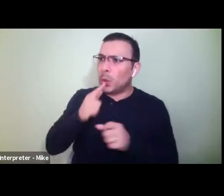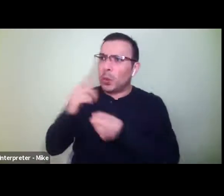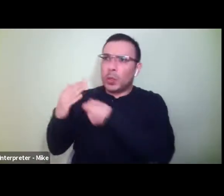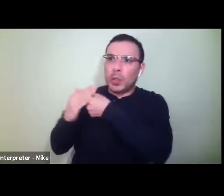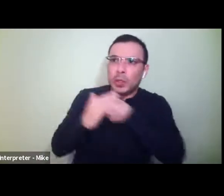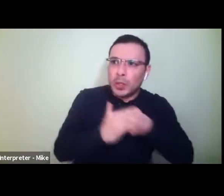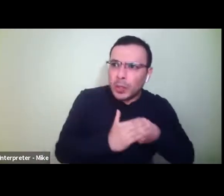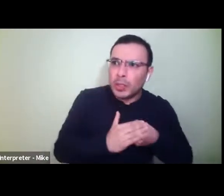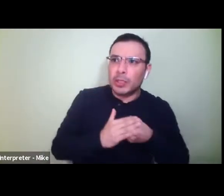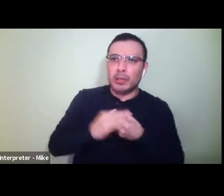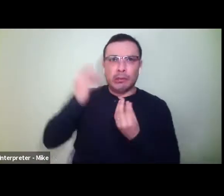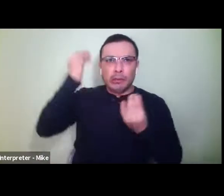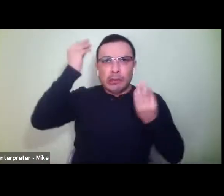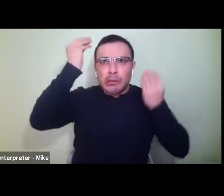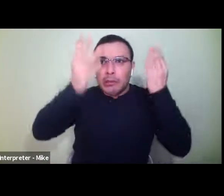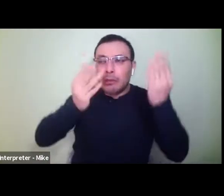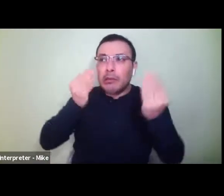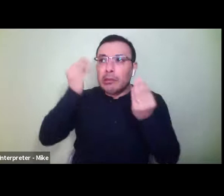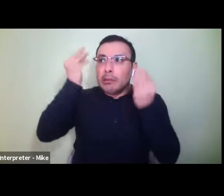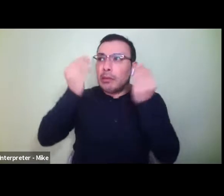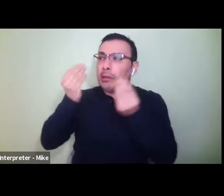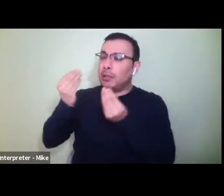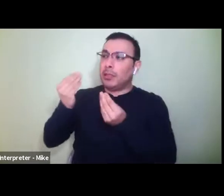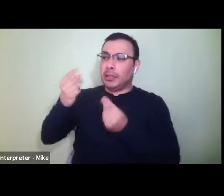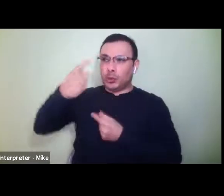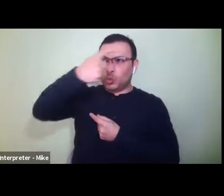trauma, in which I was not on the